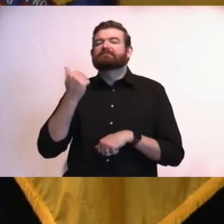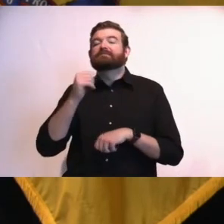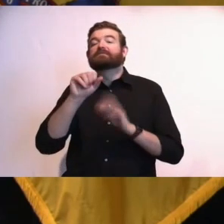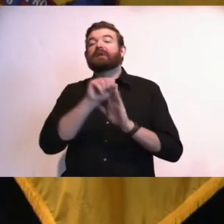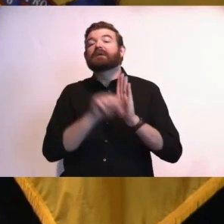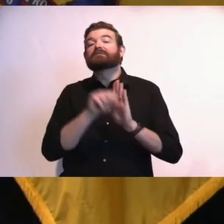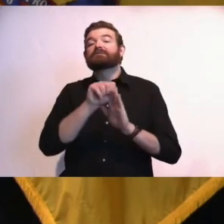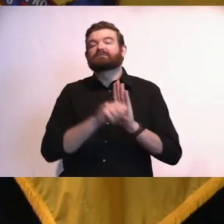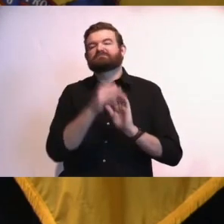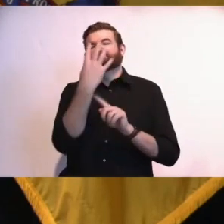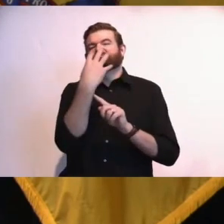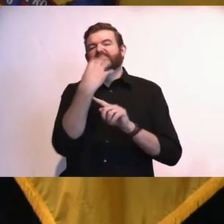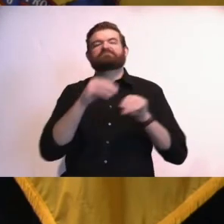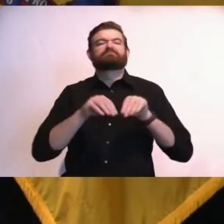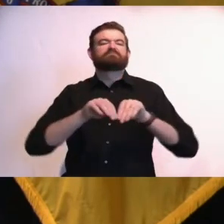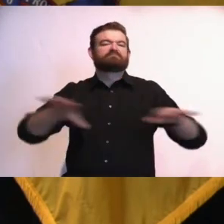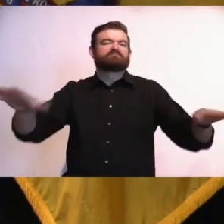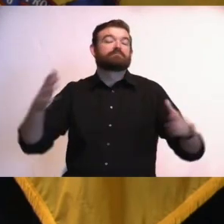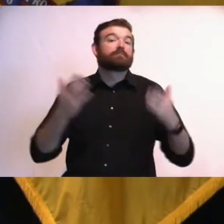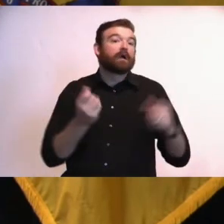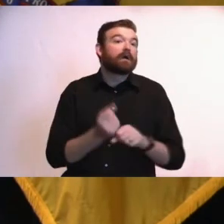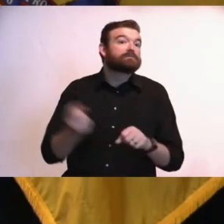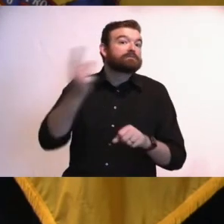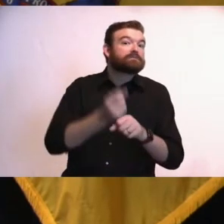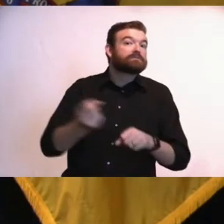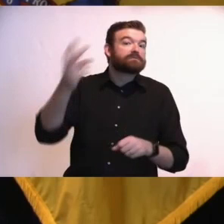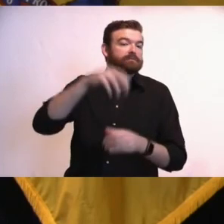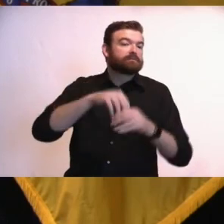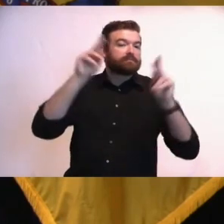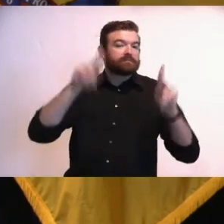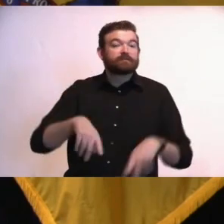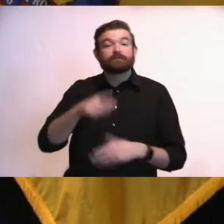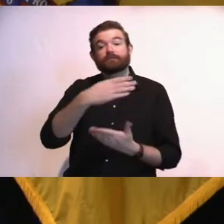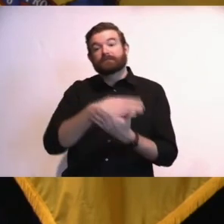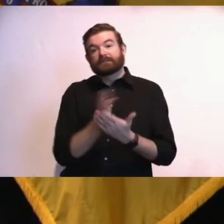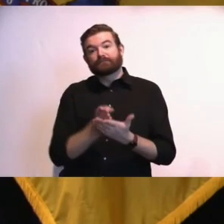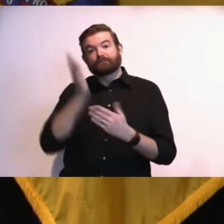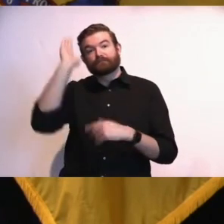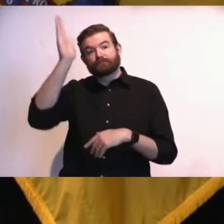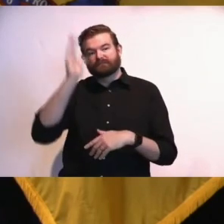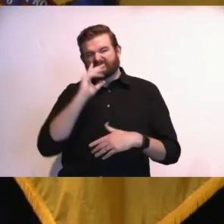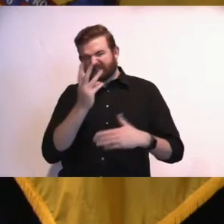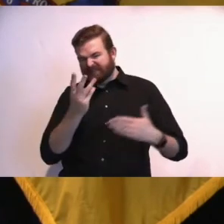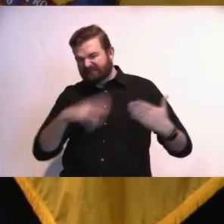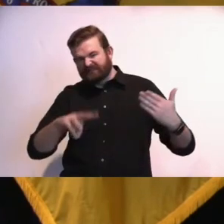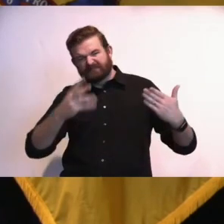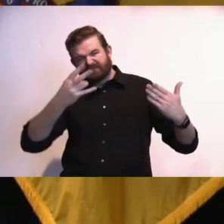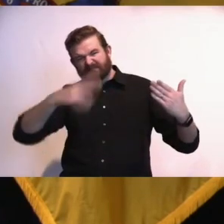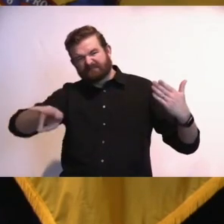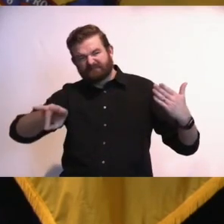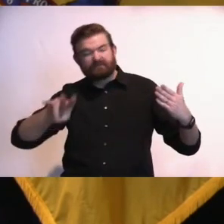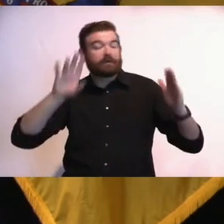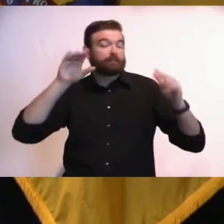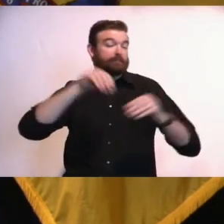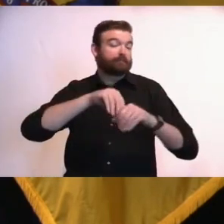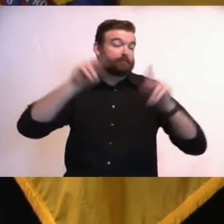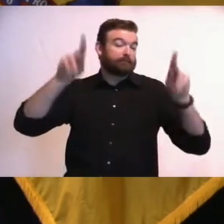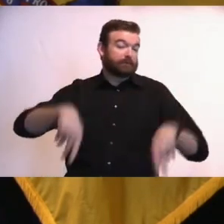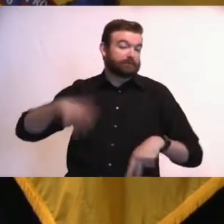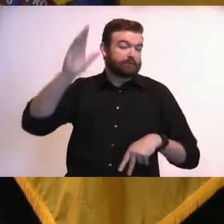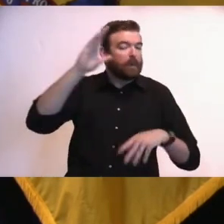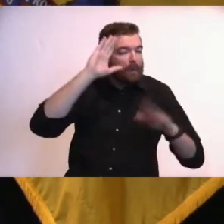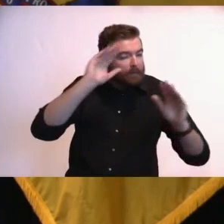person. I hope for the budget speech, by the way, 6 or 7 weeks from now, whenever that is, that we're able to do that in person. Thank